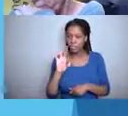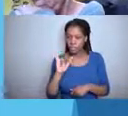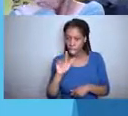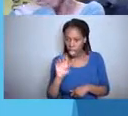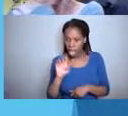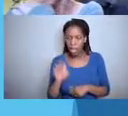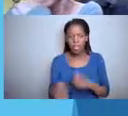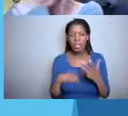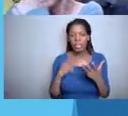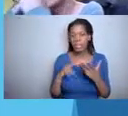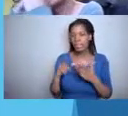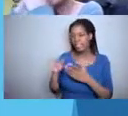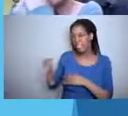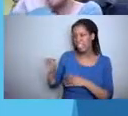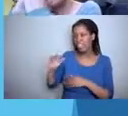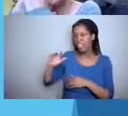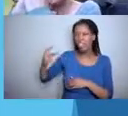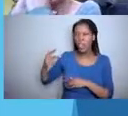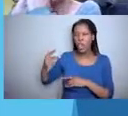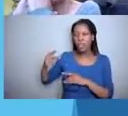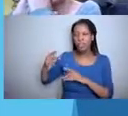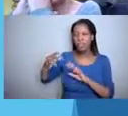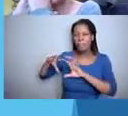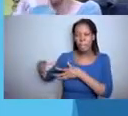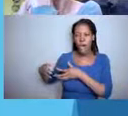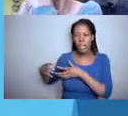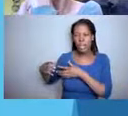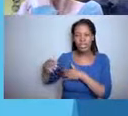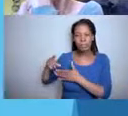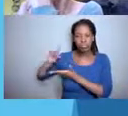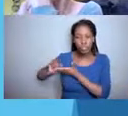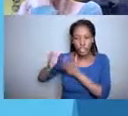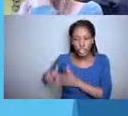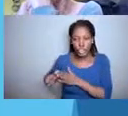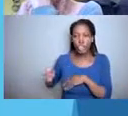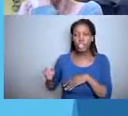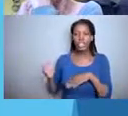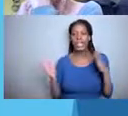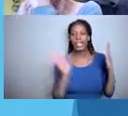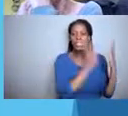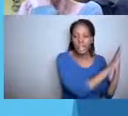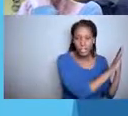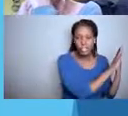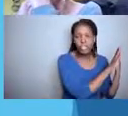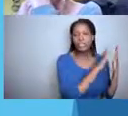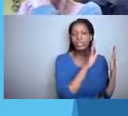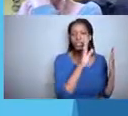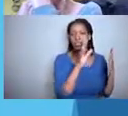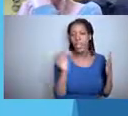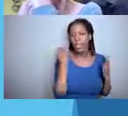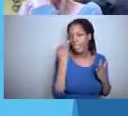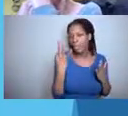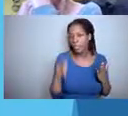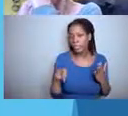to that um both the uh printing and installing as well as if we need some folks to help us